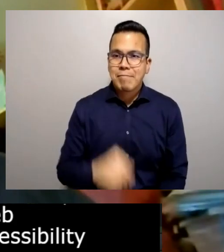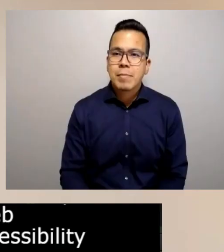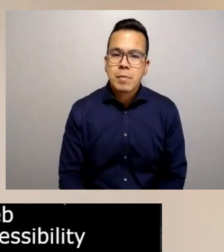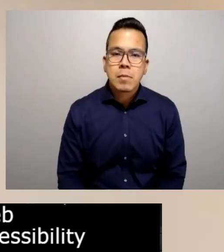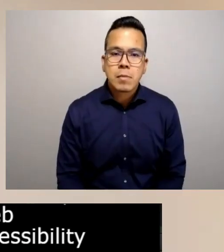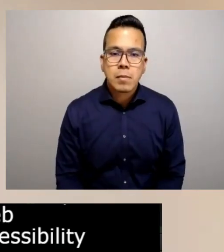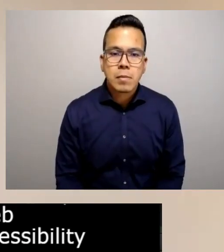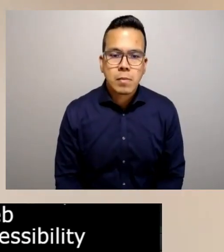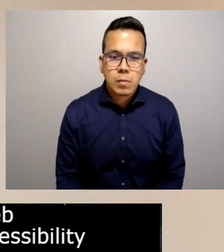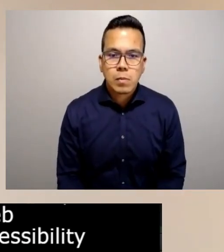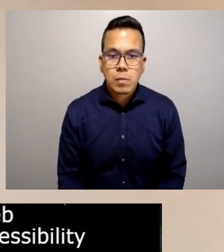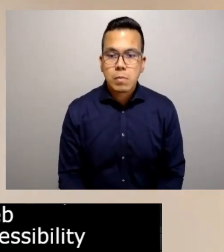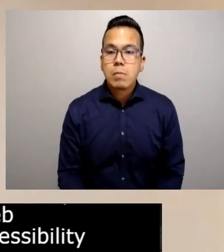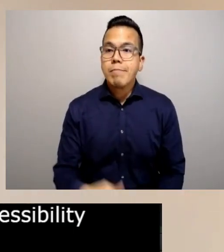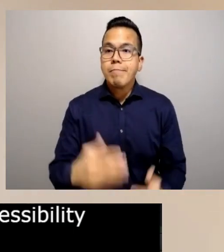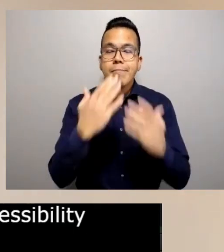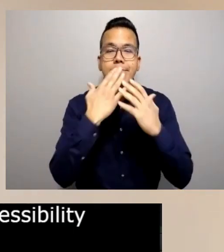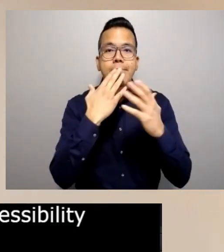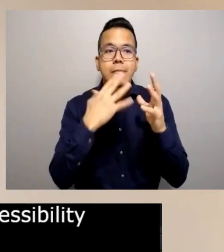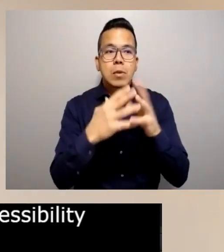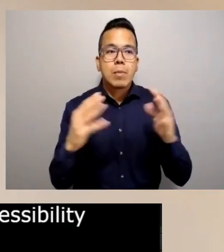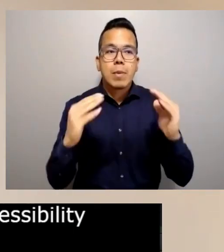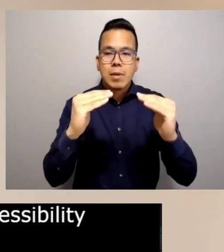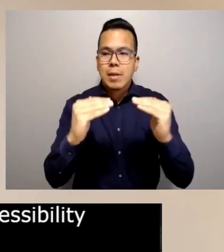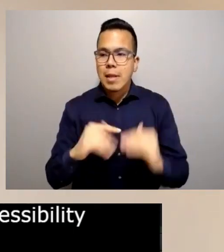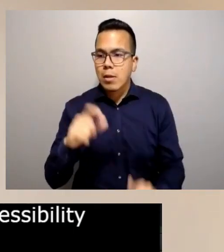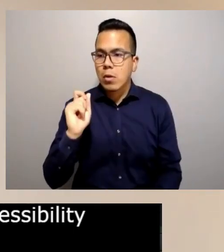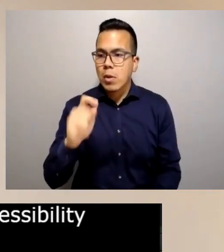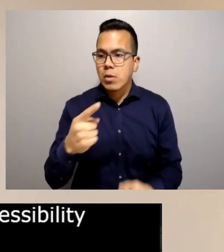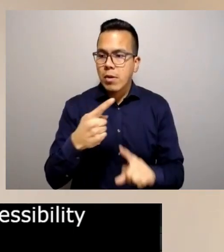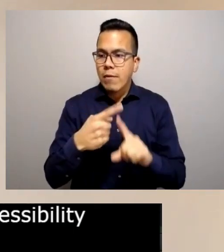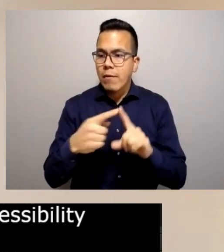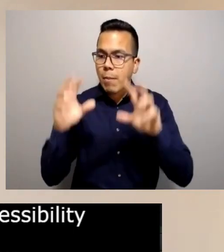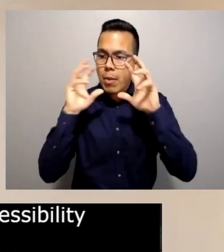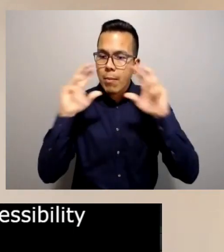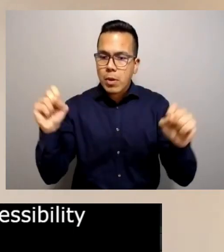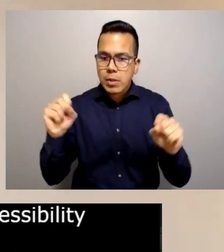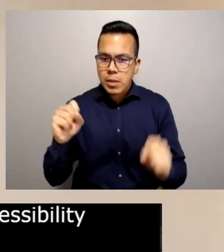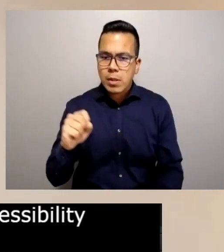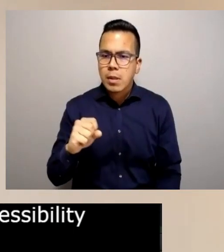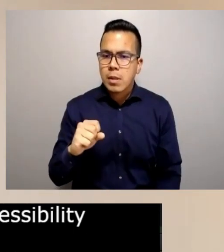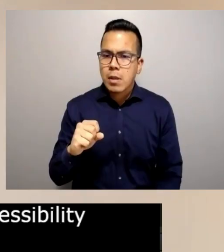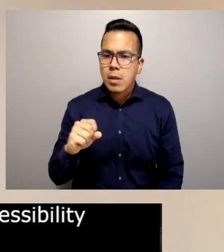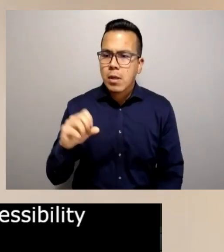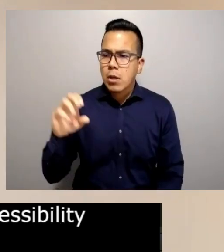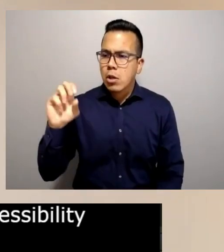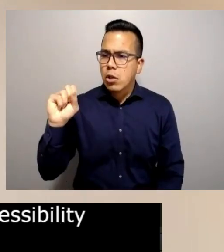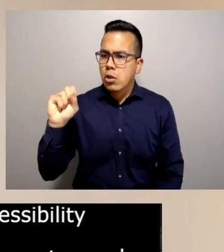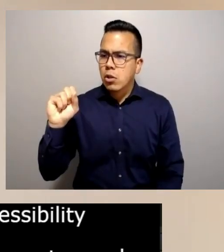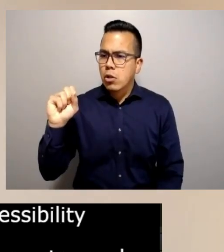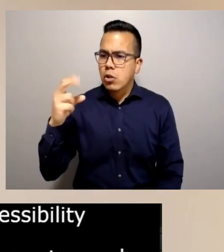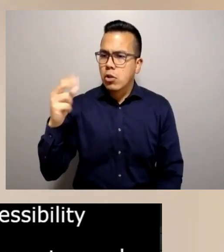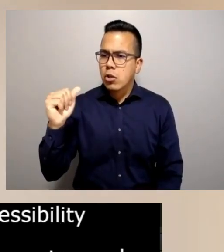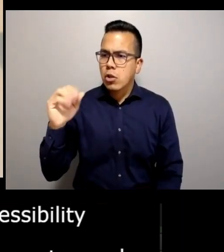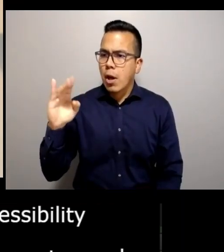Thanks so much. Thanks. Our next question is from our esteemed president, Mohammed Shabir. Shabir.